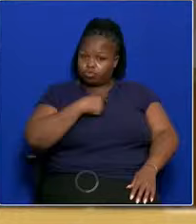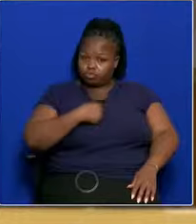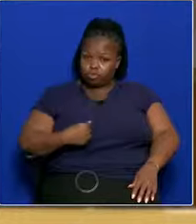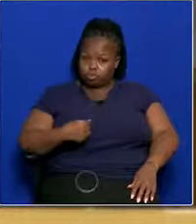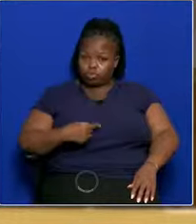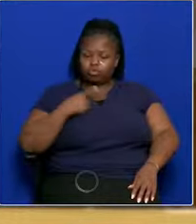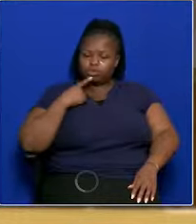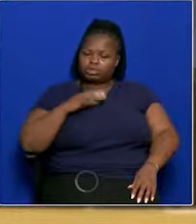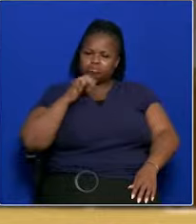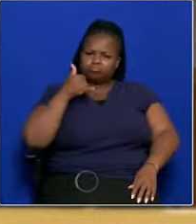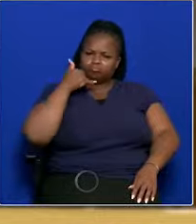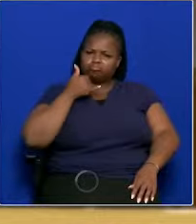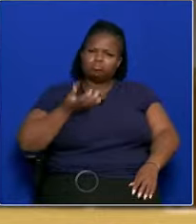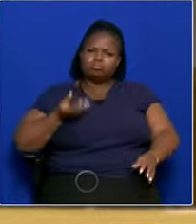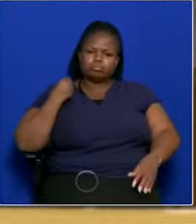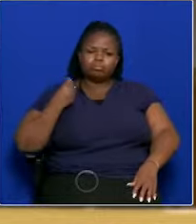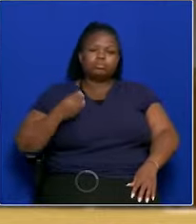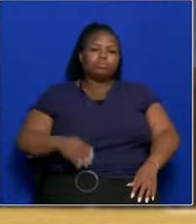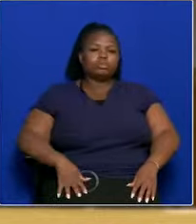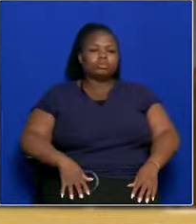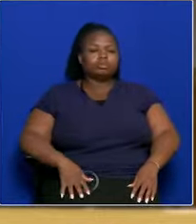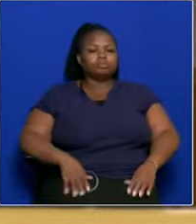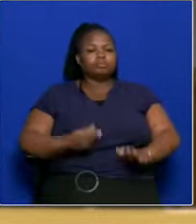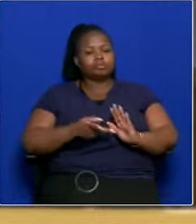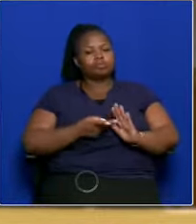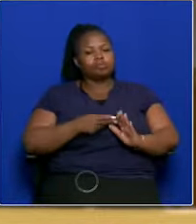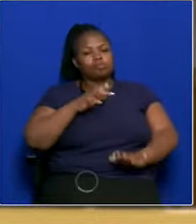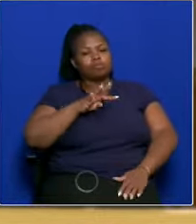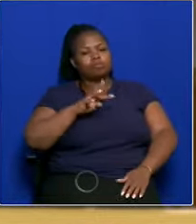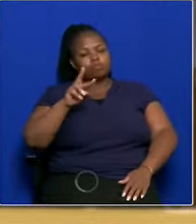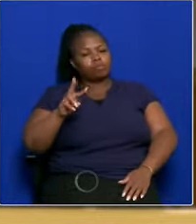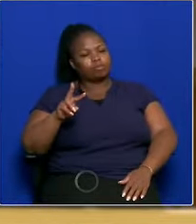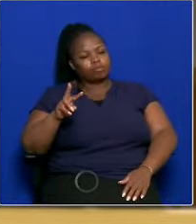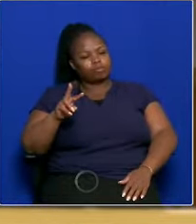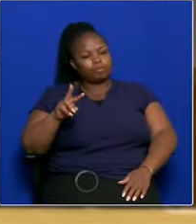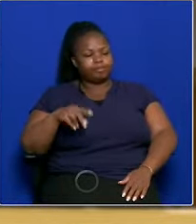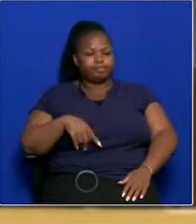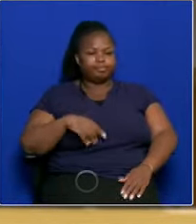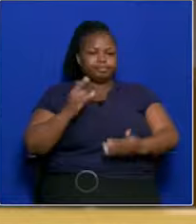So at page 42, Yes. chat number